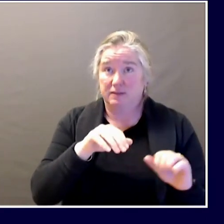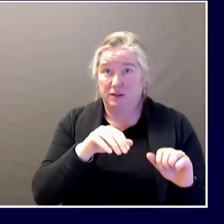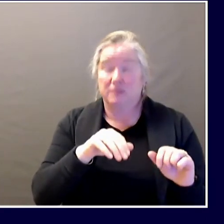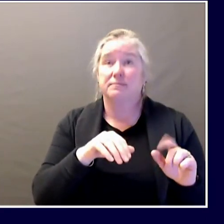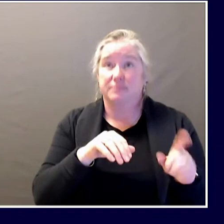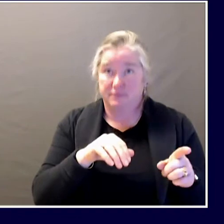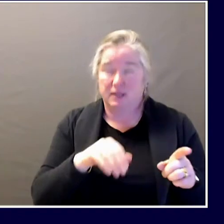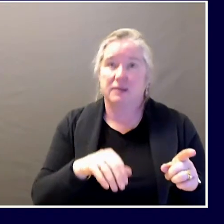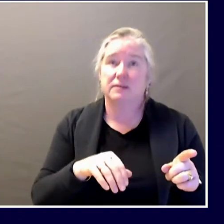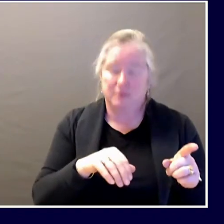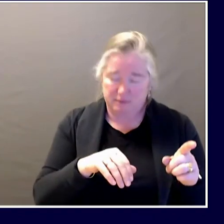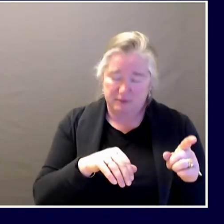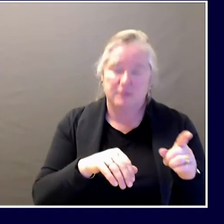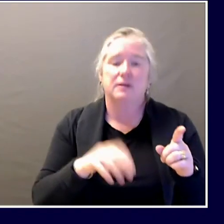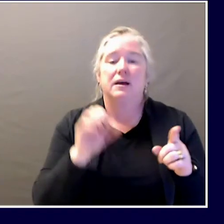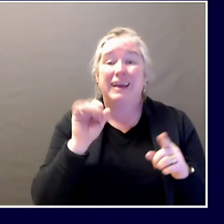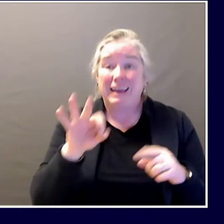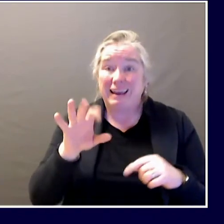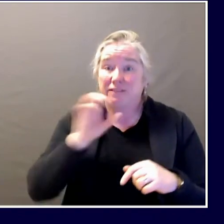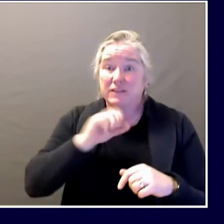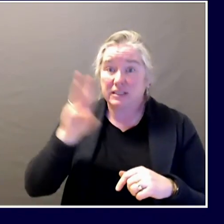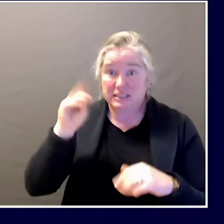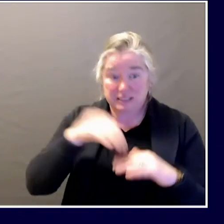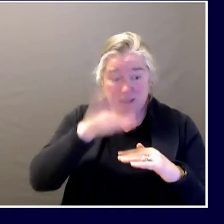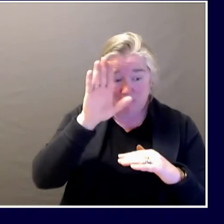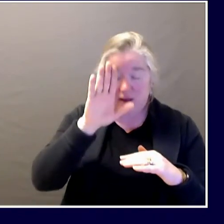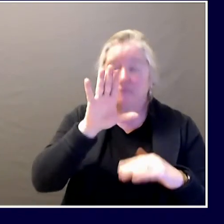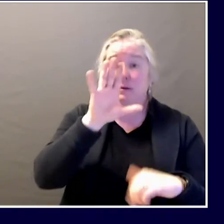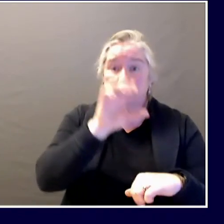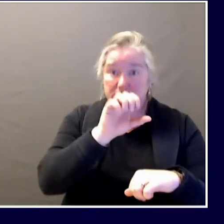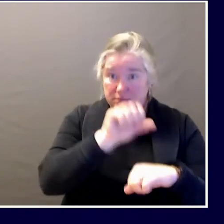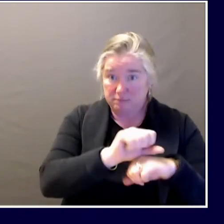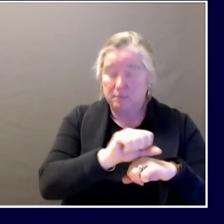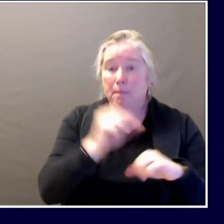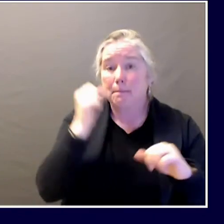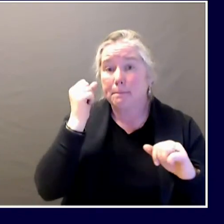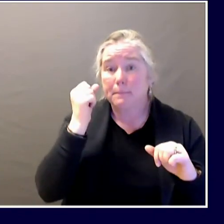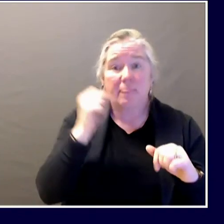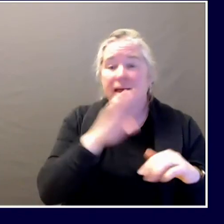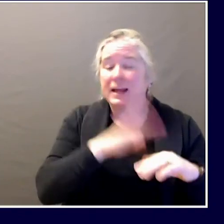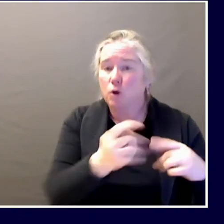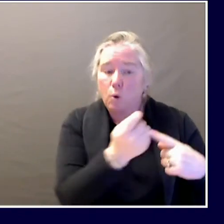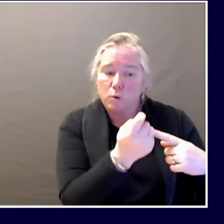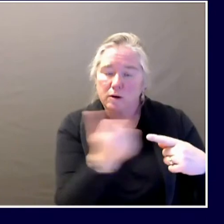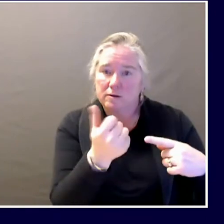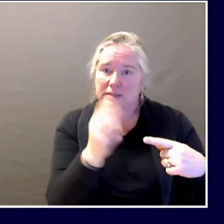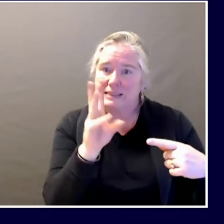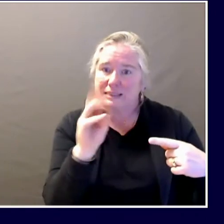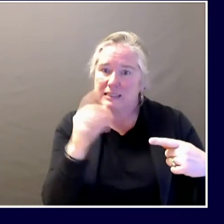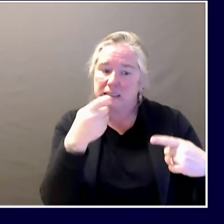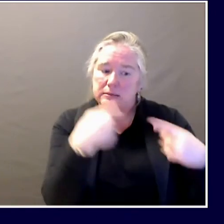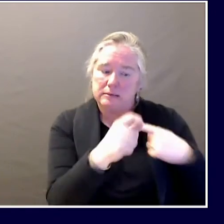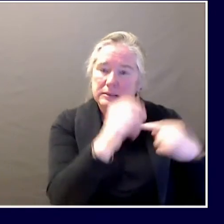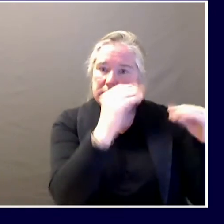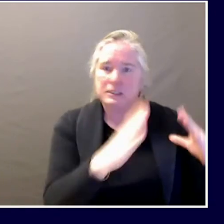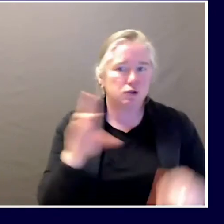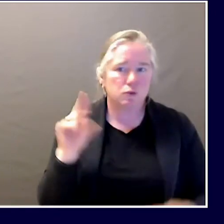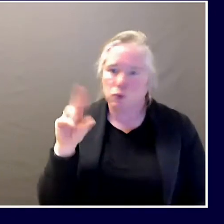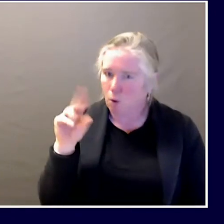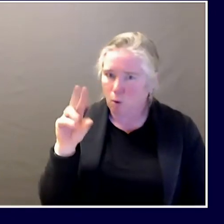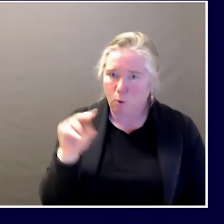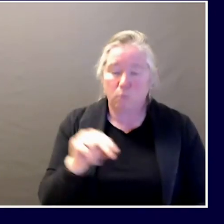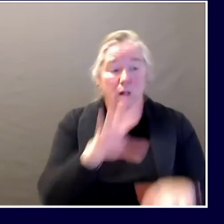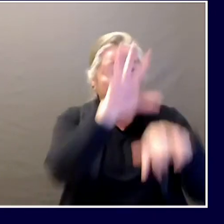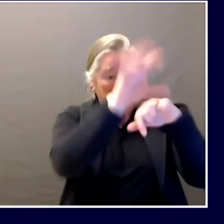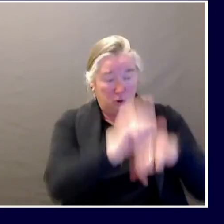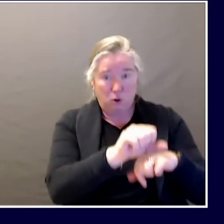teachers set up these special one-time clinics like the one that you mentioned for age-eligible teachers and school staff. And those